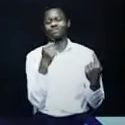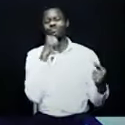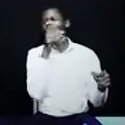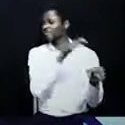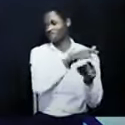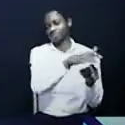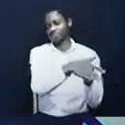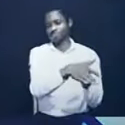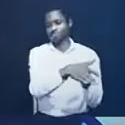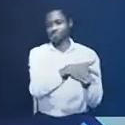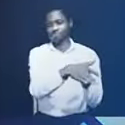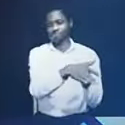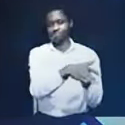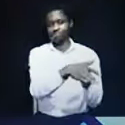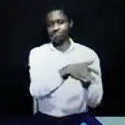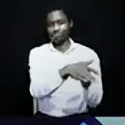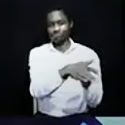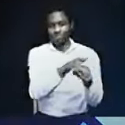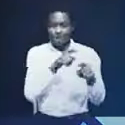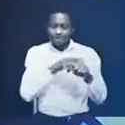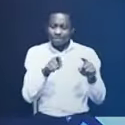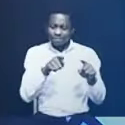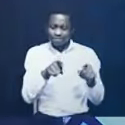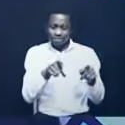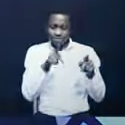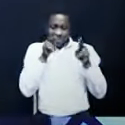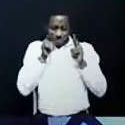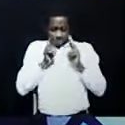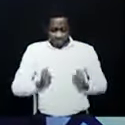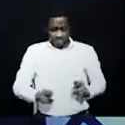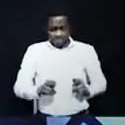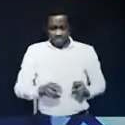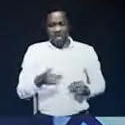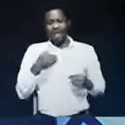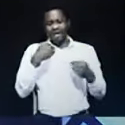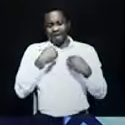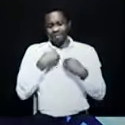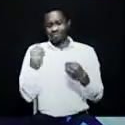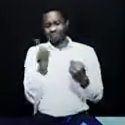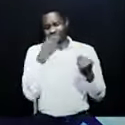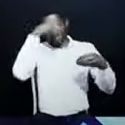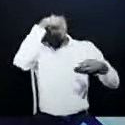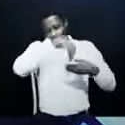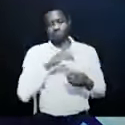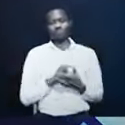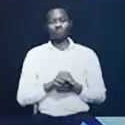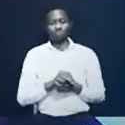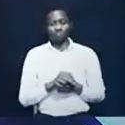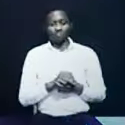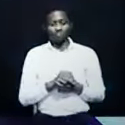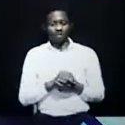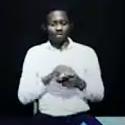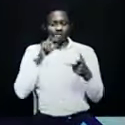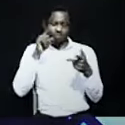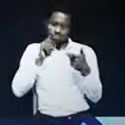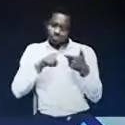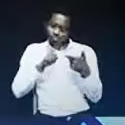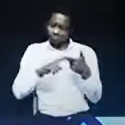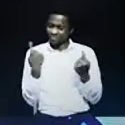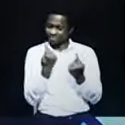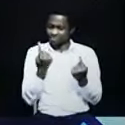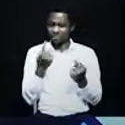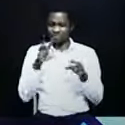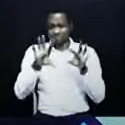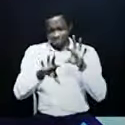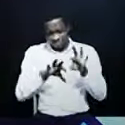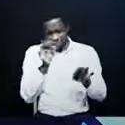enough. Sin is in the human nature. And sin is a spirit. So